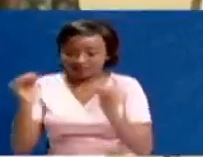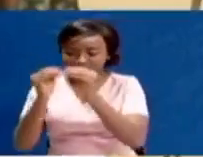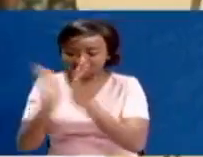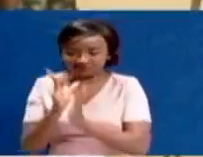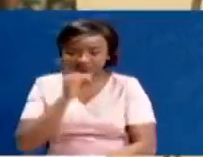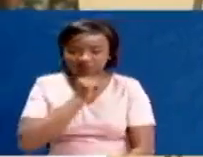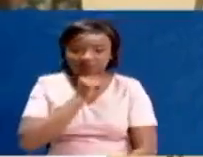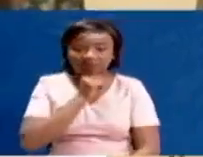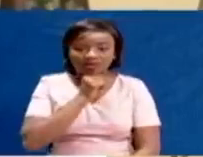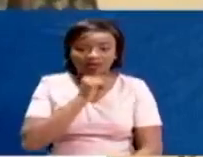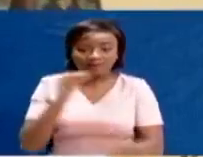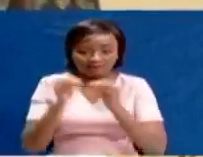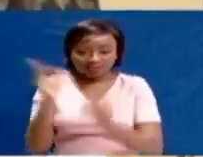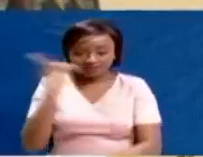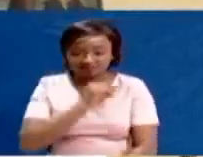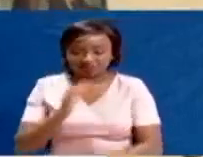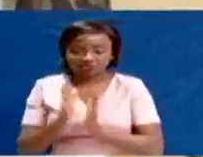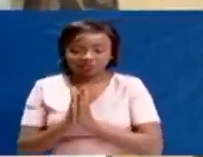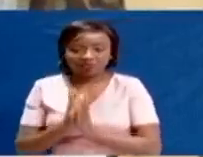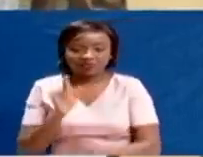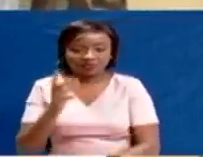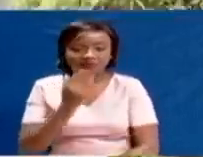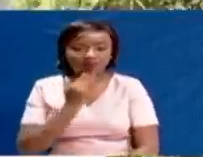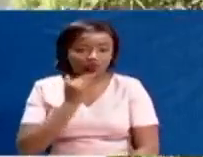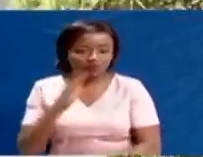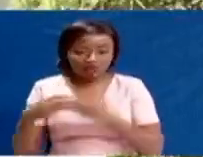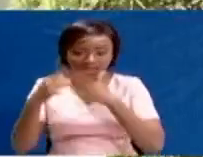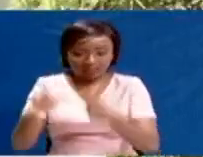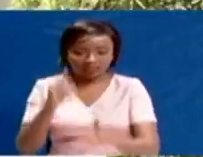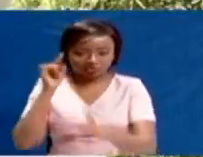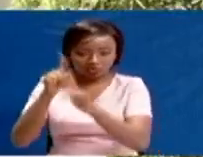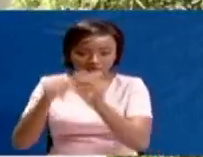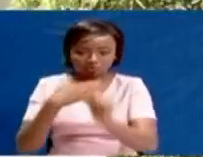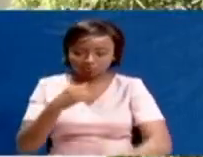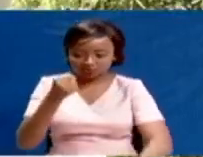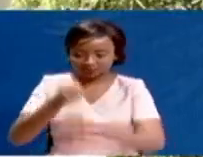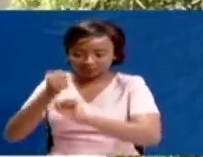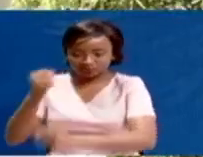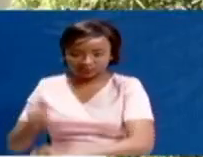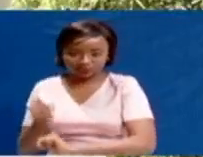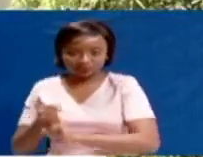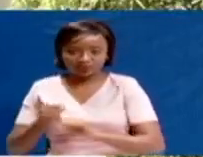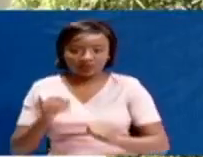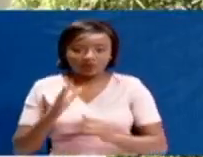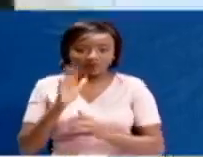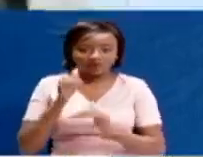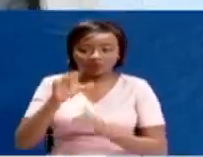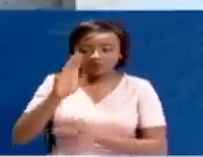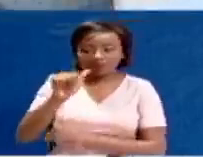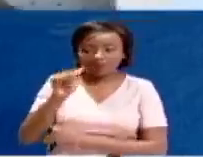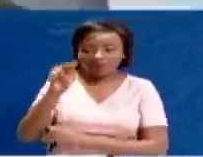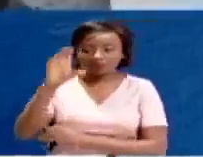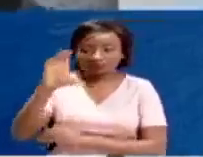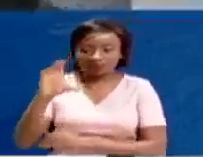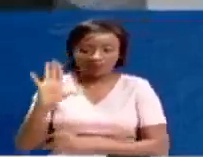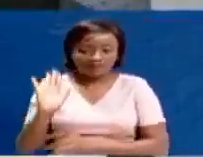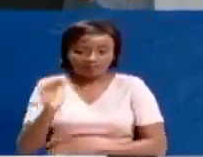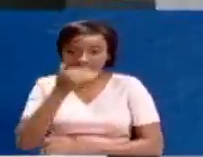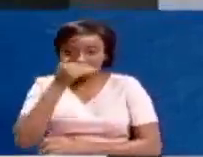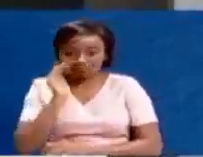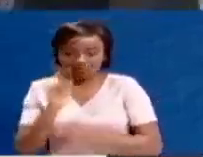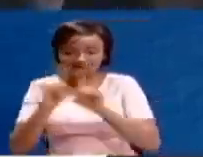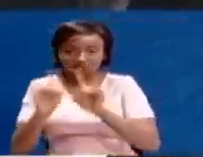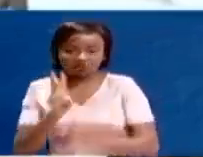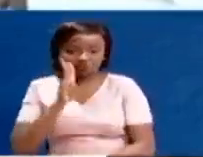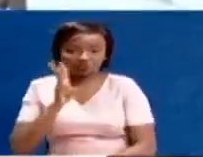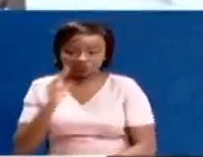Elders in their attempt to solidify support from the region, following strong opposition from ANC boss Musalia Mudavadi and